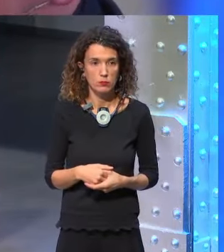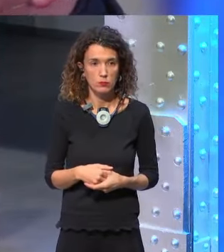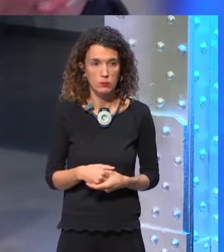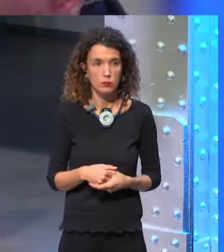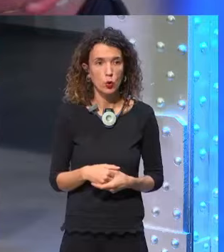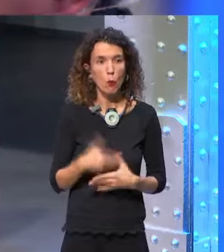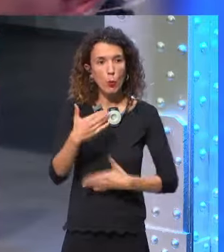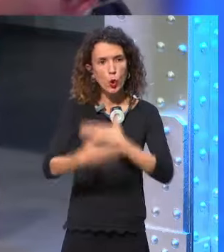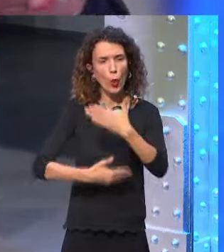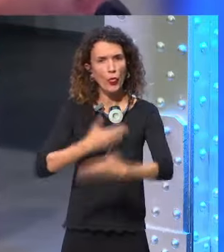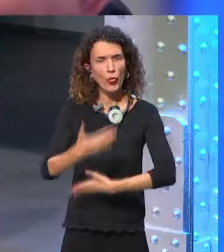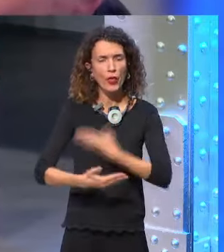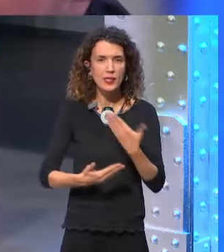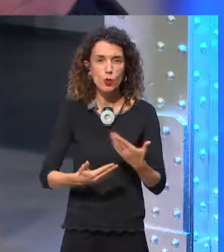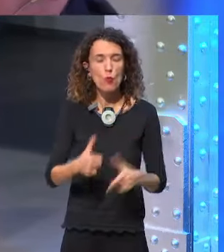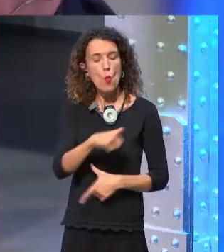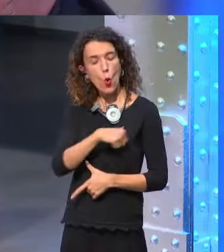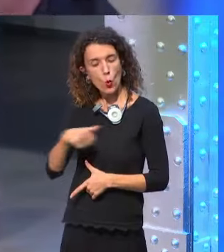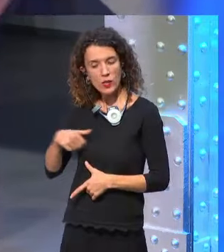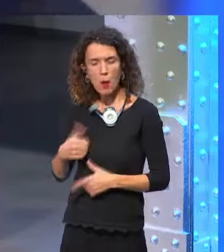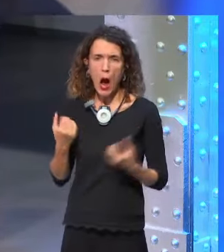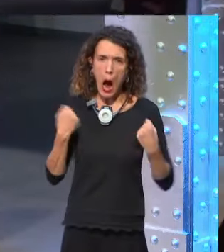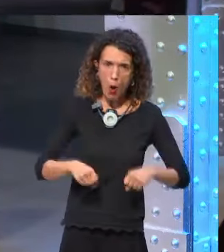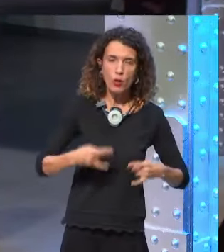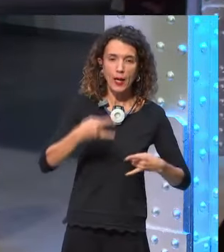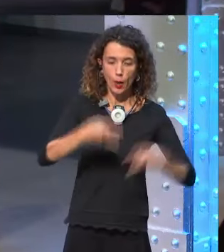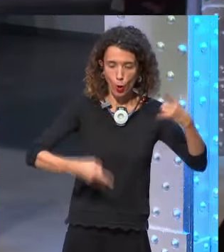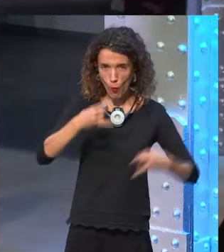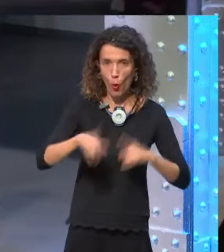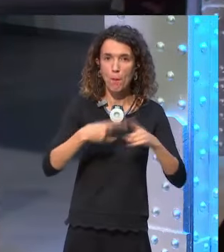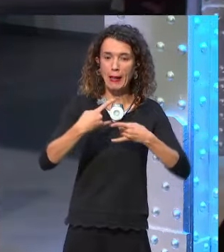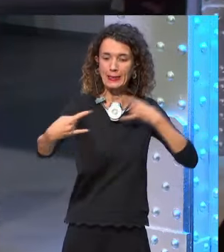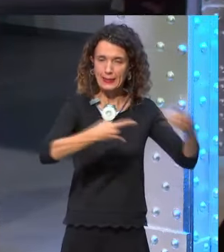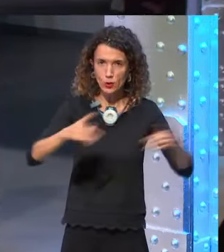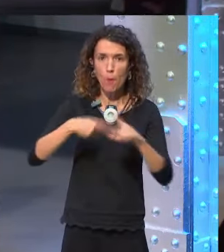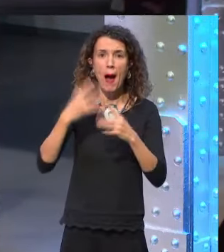fact that there is a robot and sensor and an algorithm in between. That's lovely.